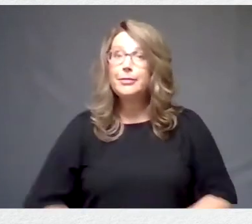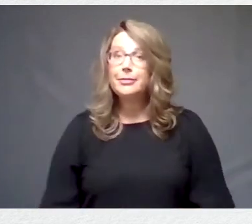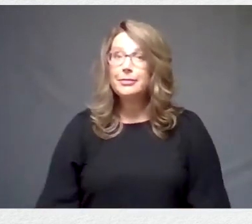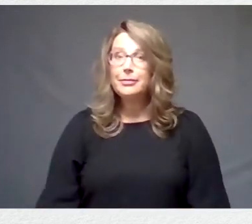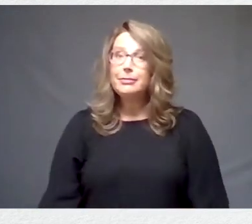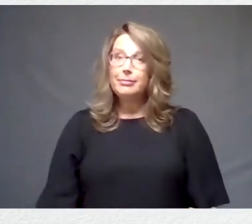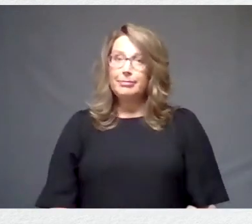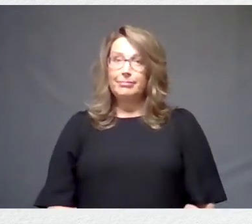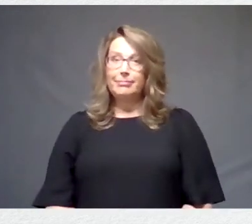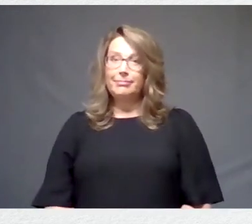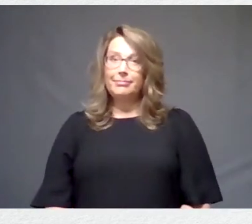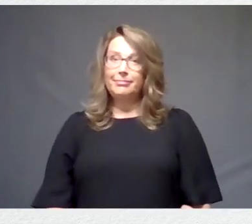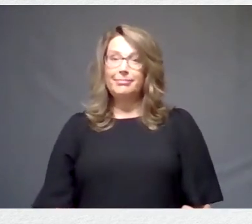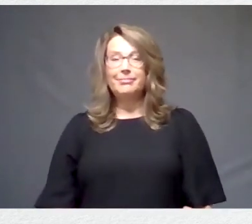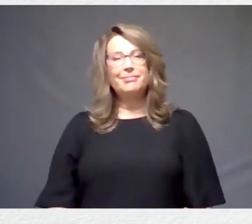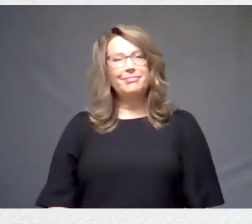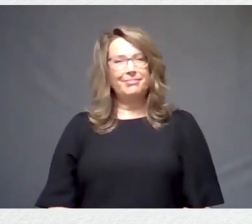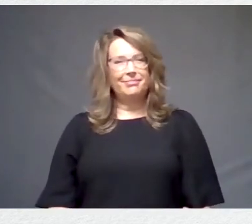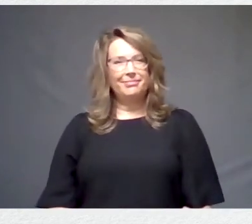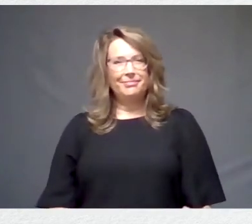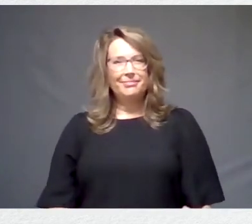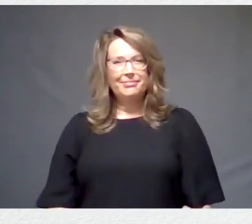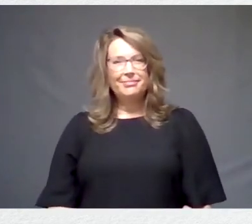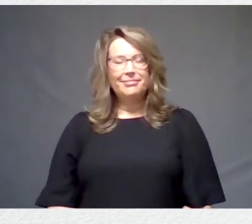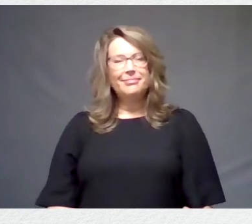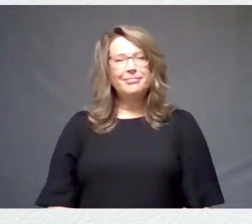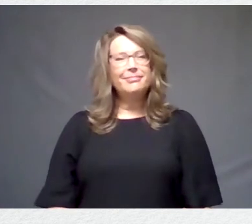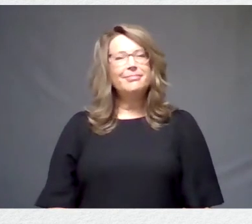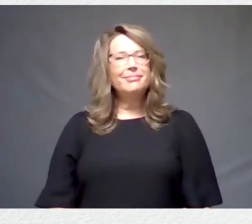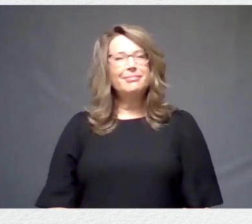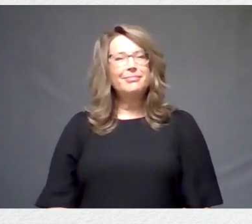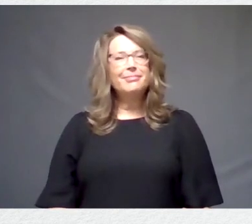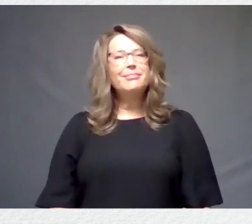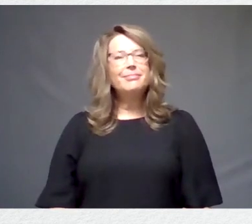es el planeta Tierra. Asegúrate de cuidarlo. Es todo lo que tenemos.